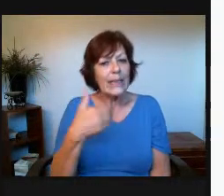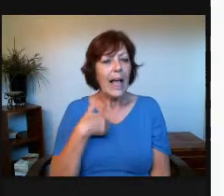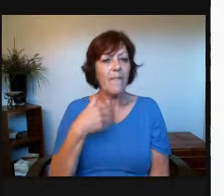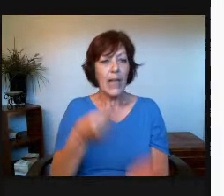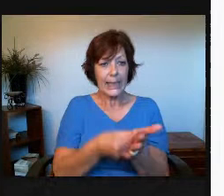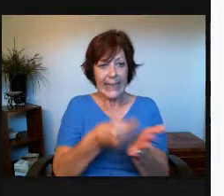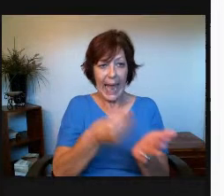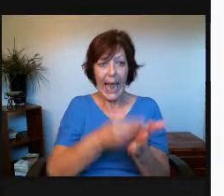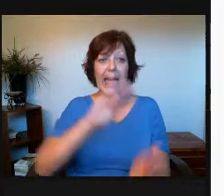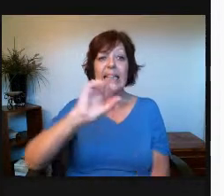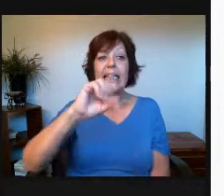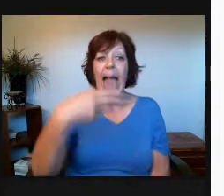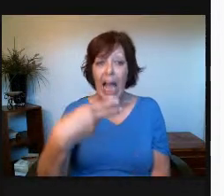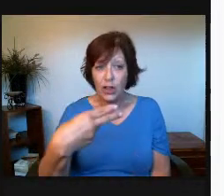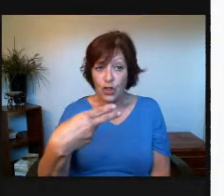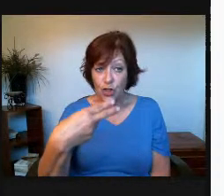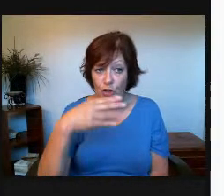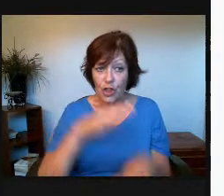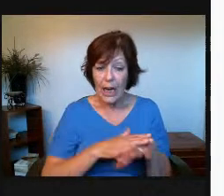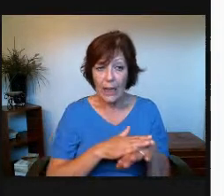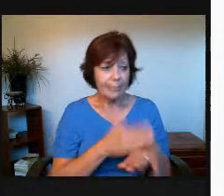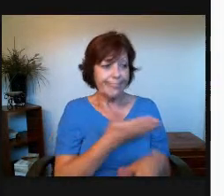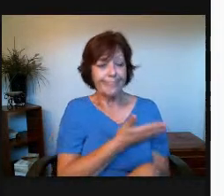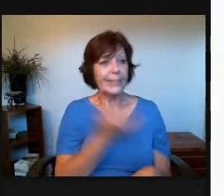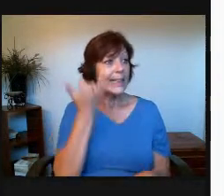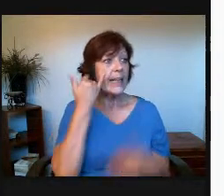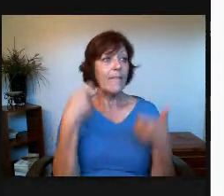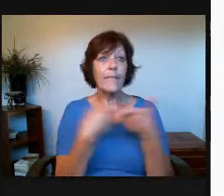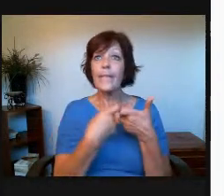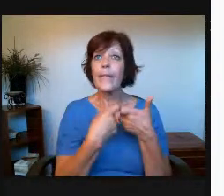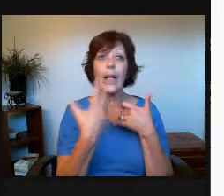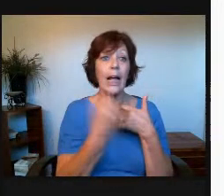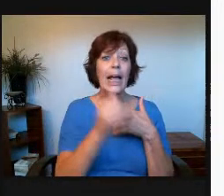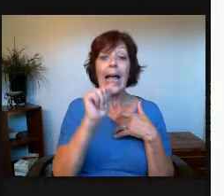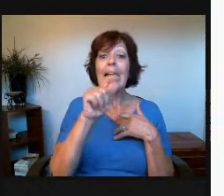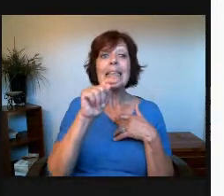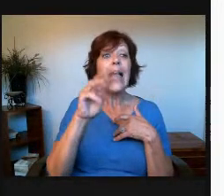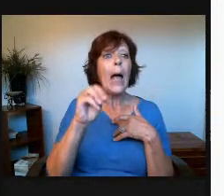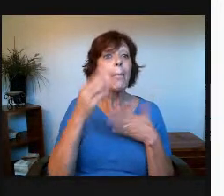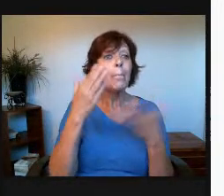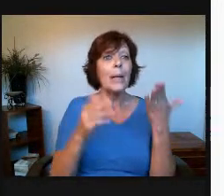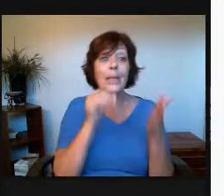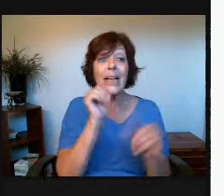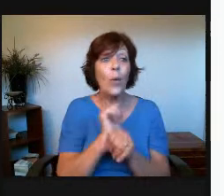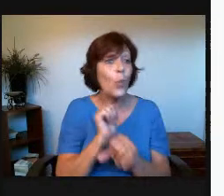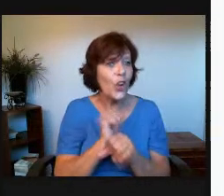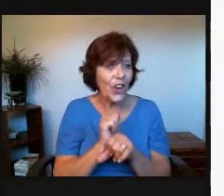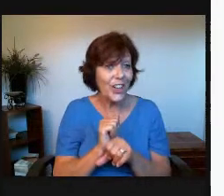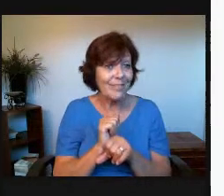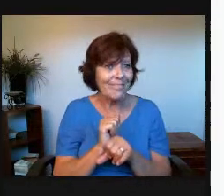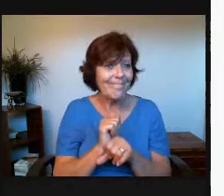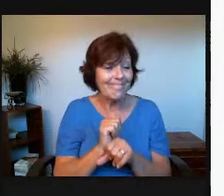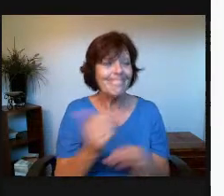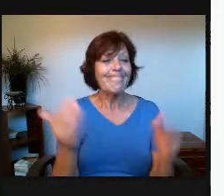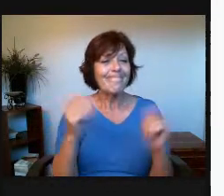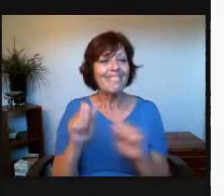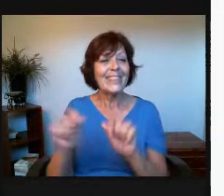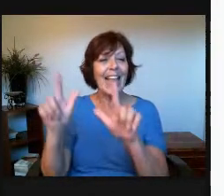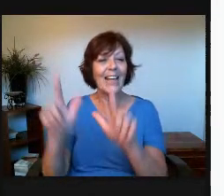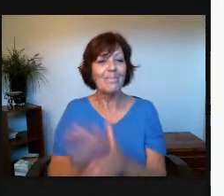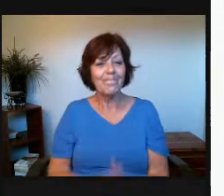hand because if the electricity is out, the ATMs might not be functioning. Next slide,